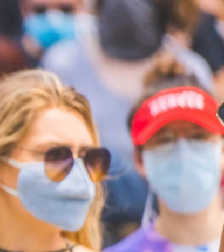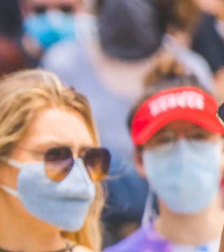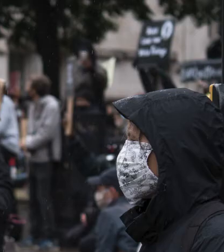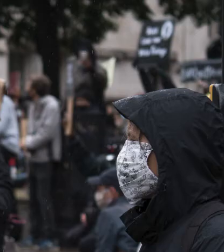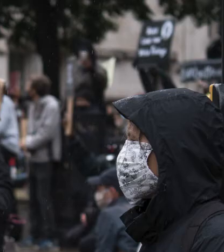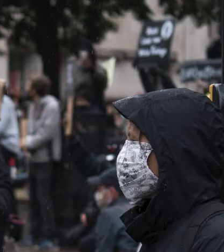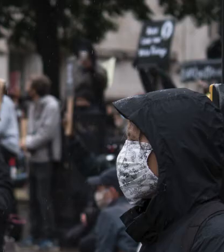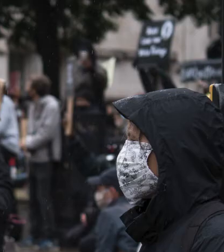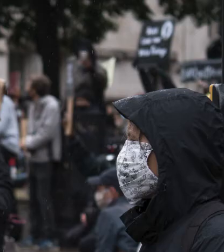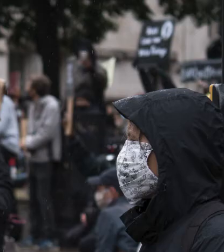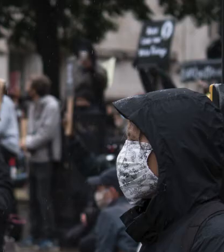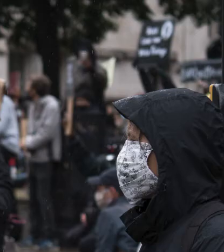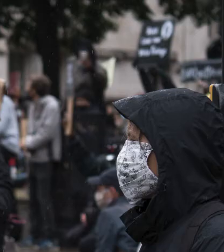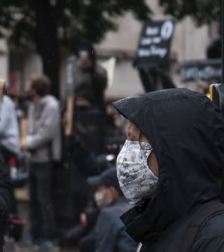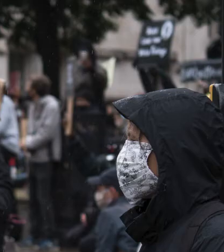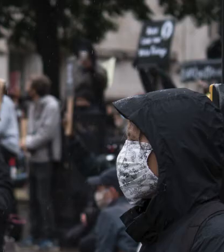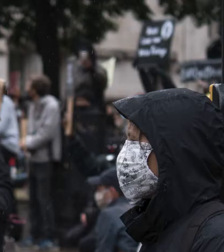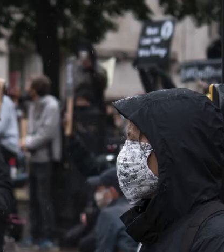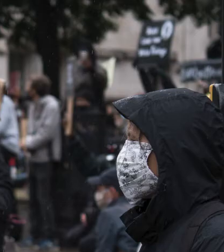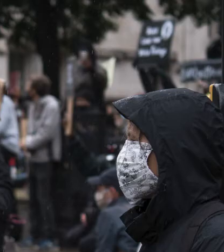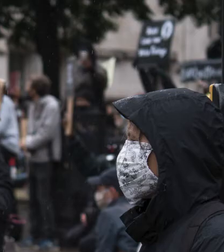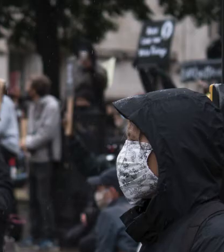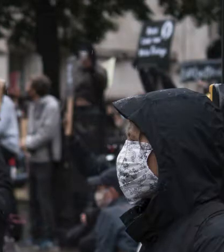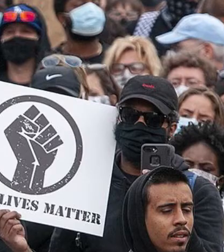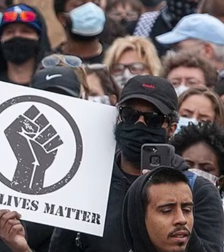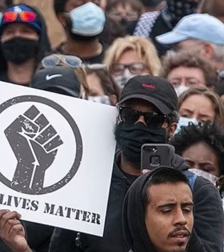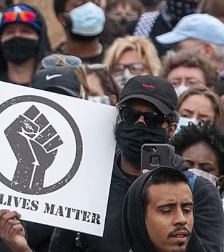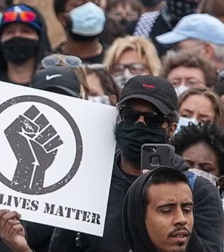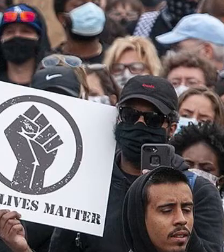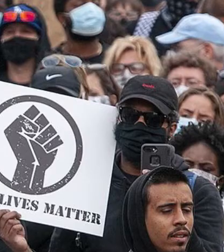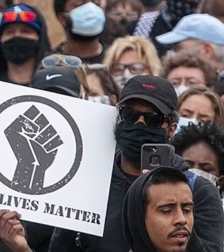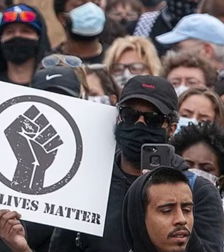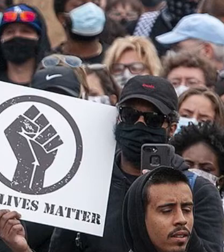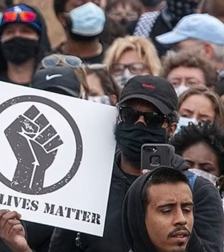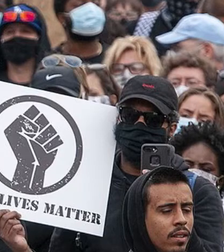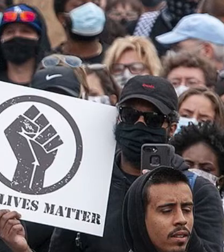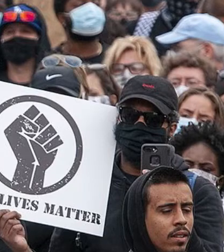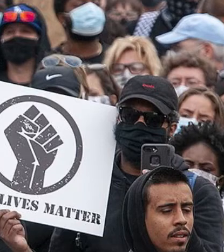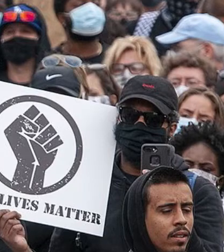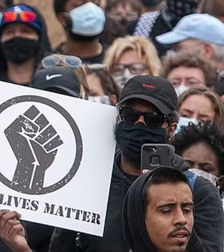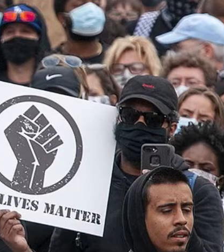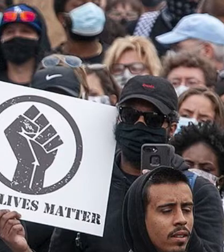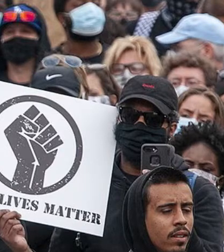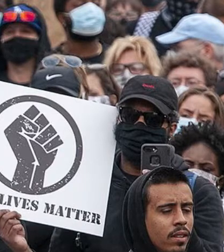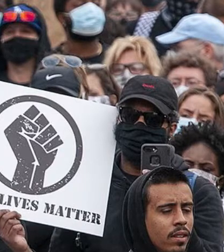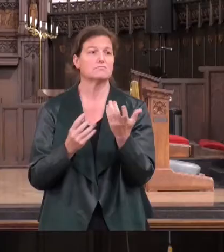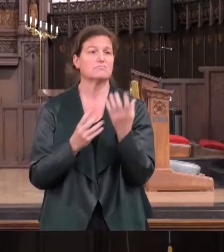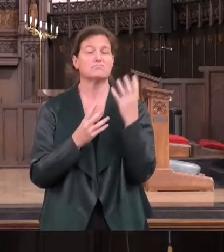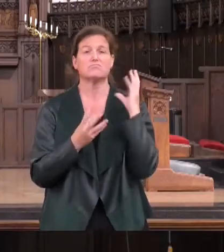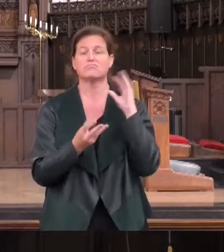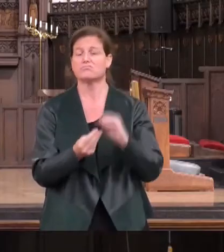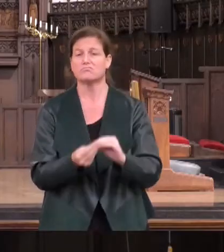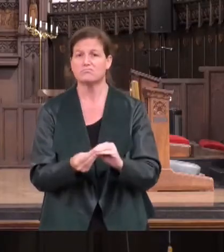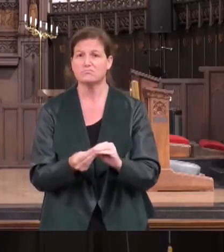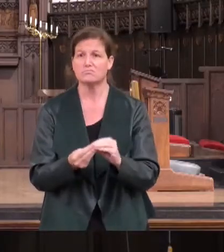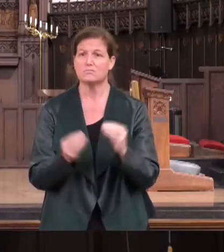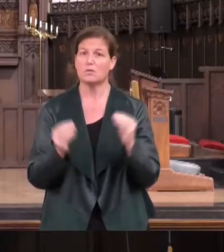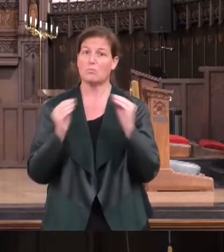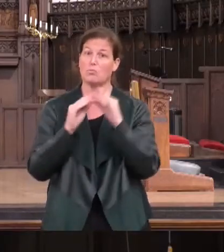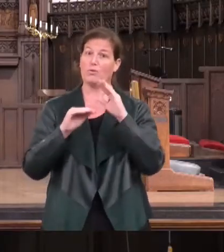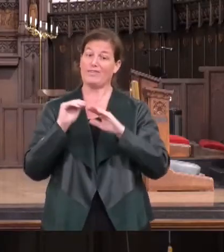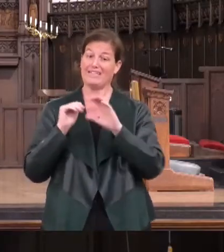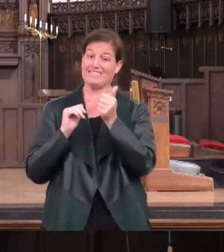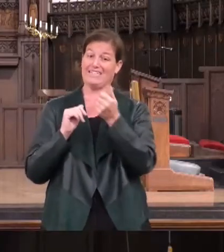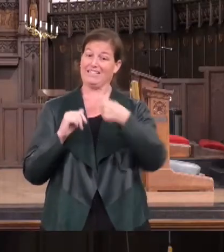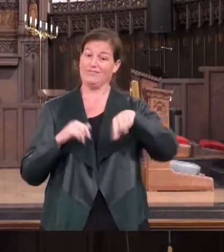years of racial injustice and made their work more important than ever. You know, more than 10 of our parishes